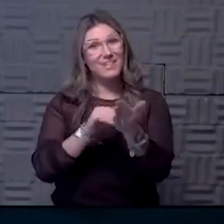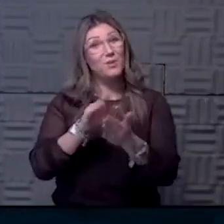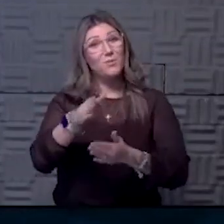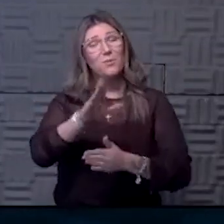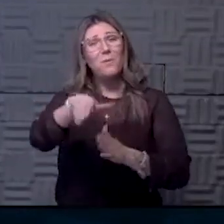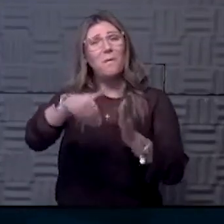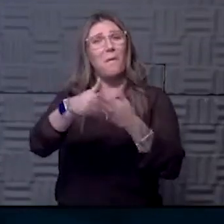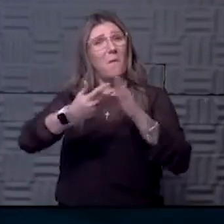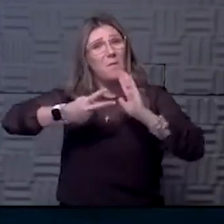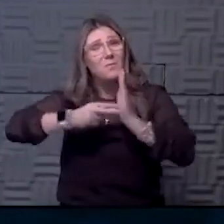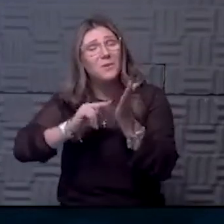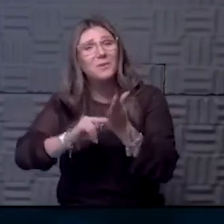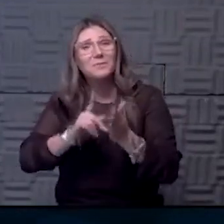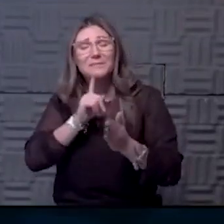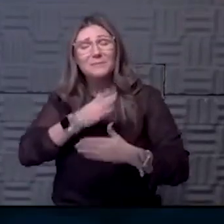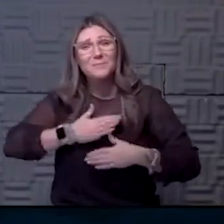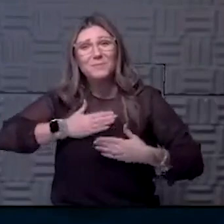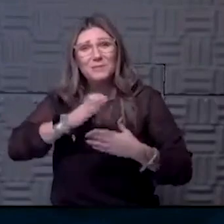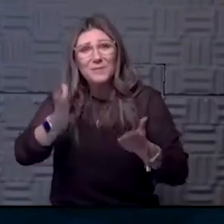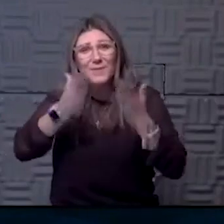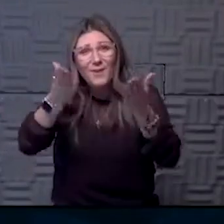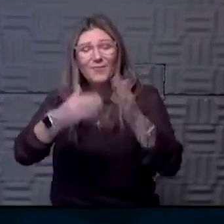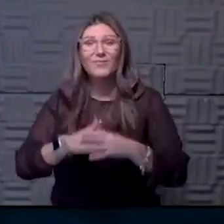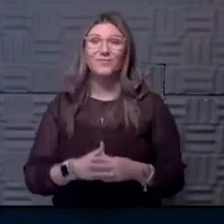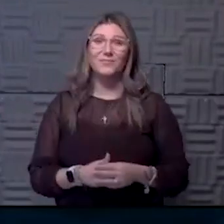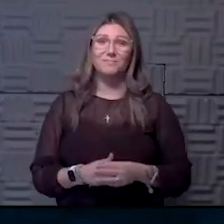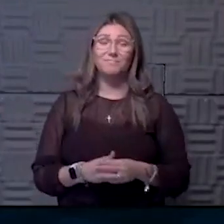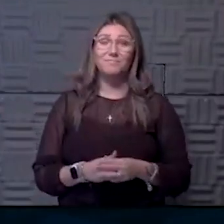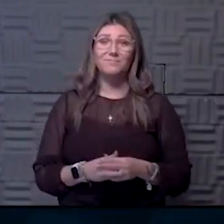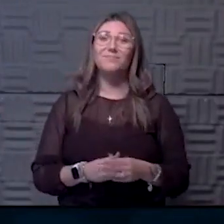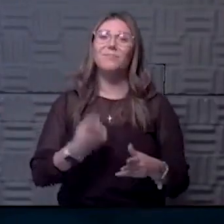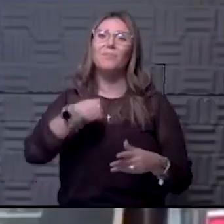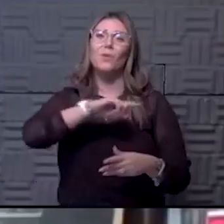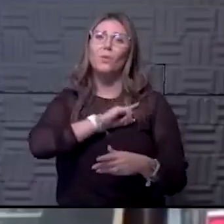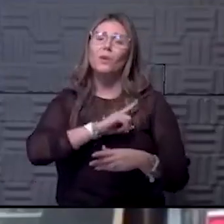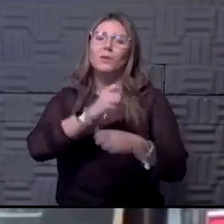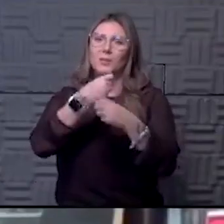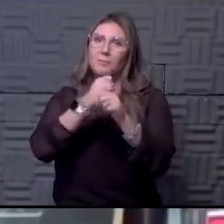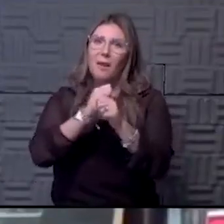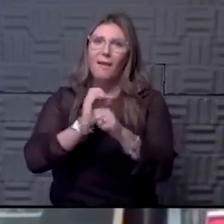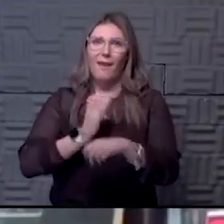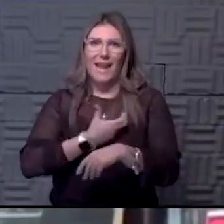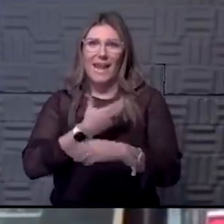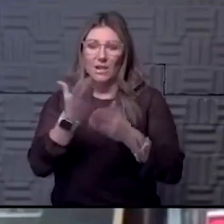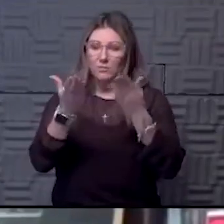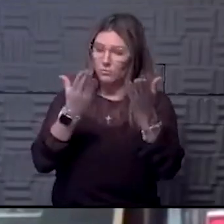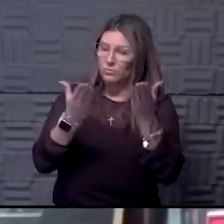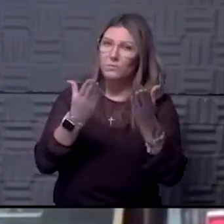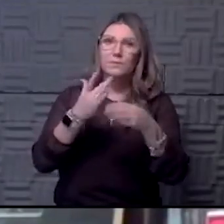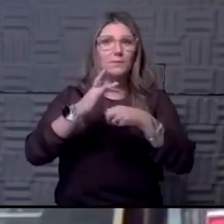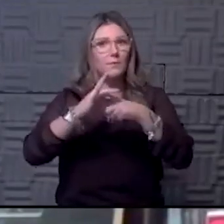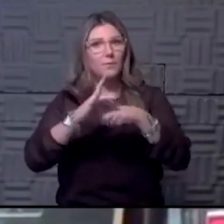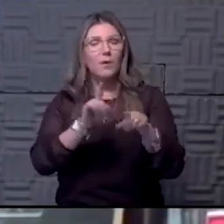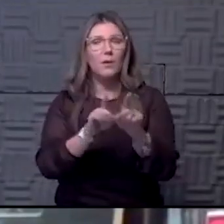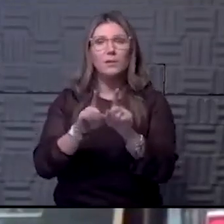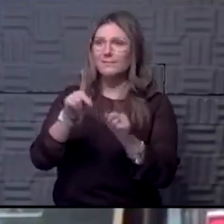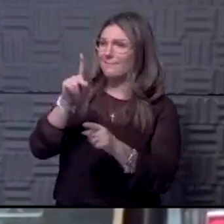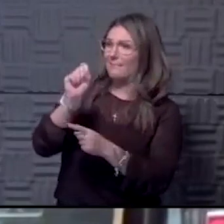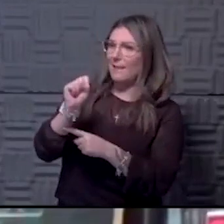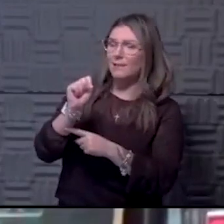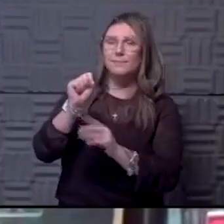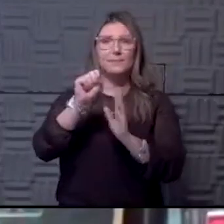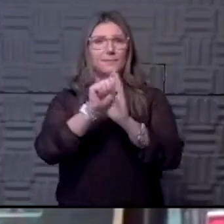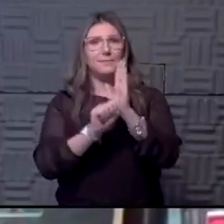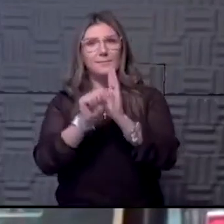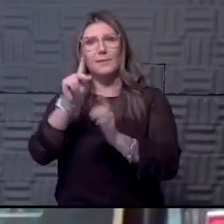and I appreciate that offer. and we're certainly making our services available to Kansas, the state of